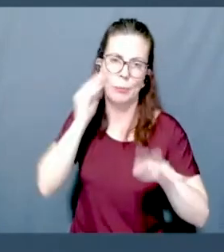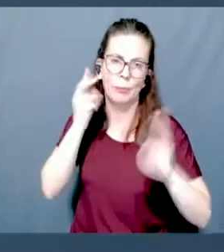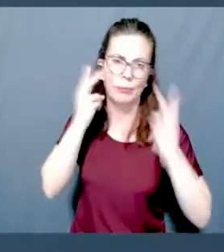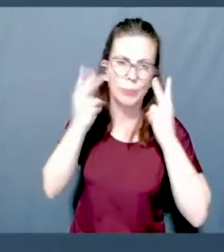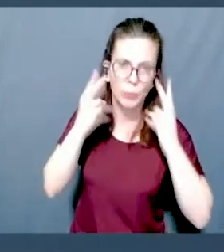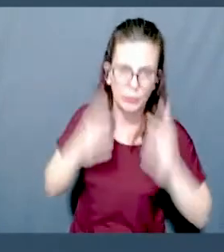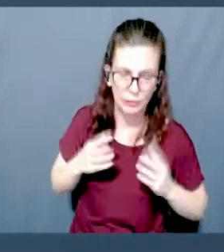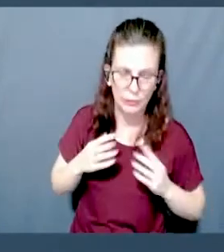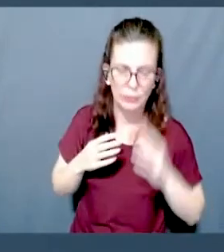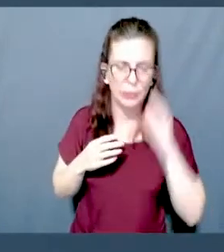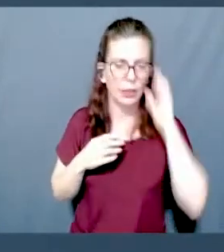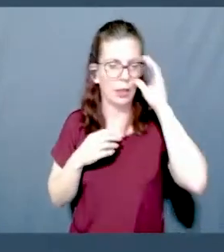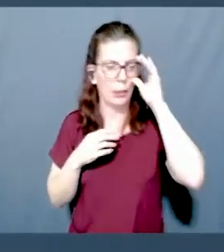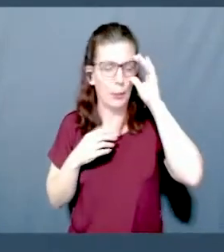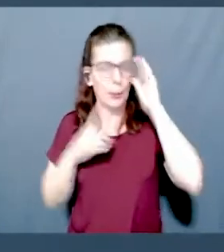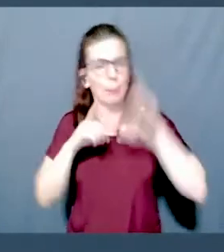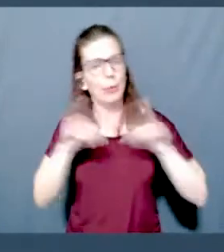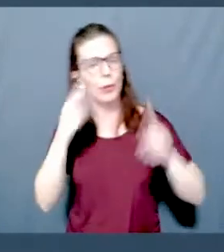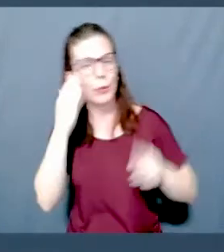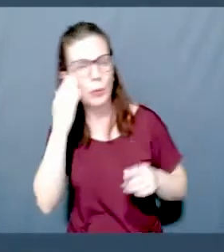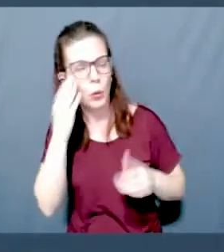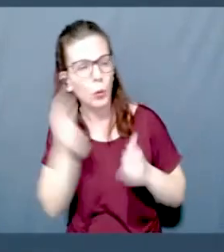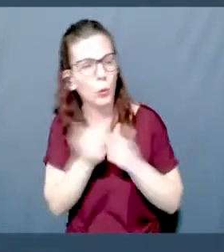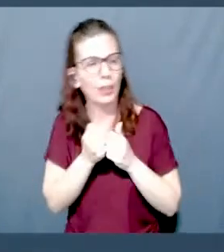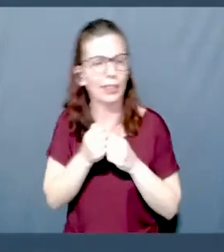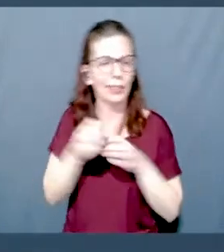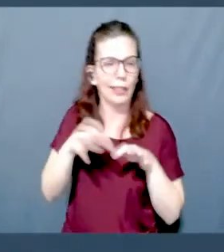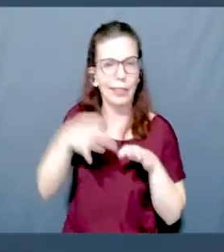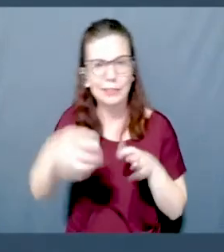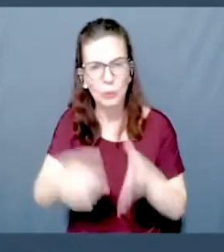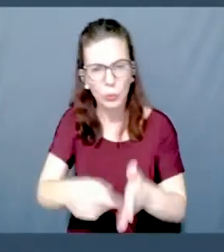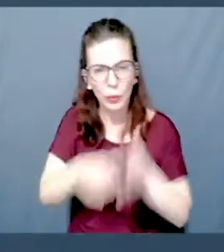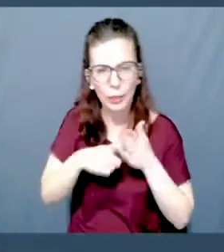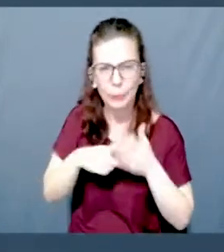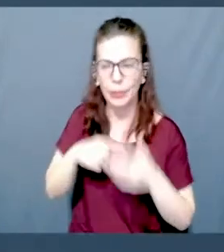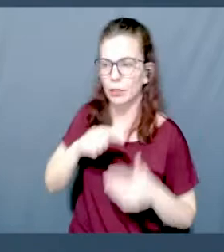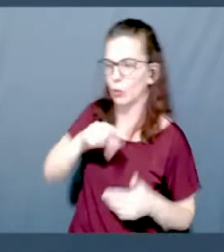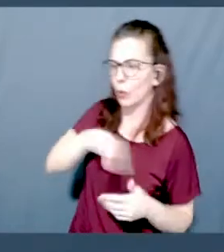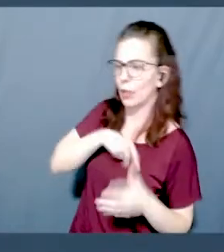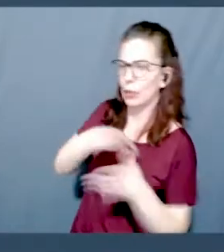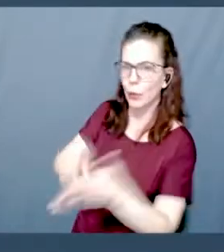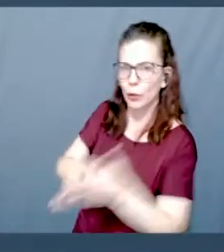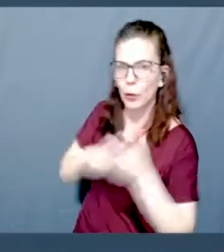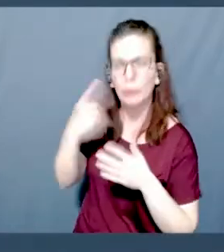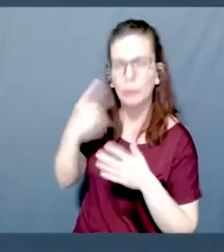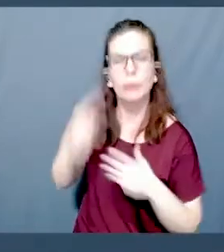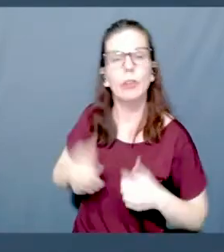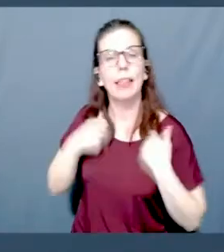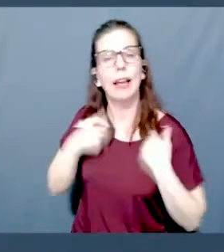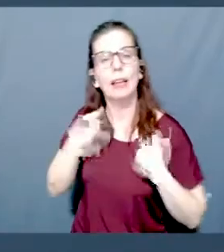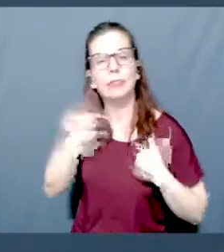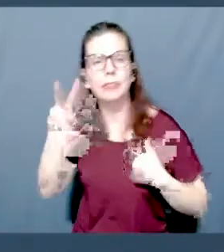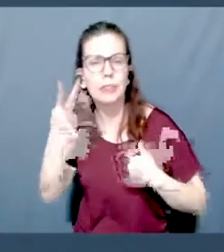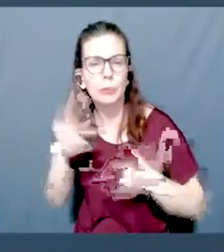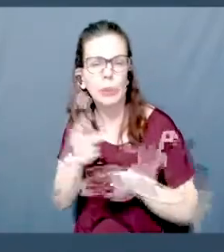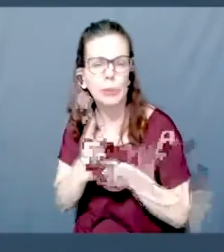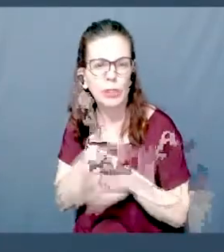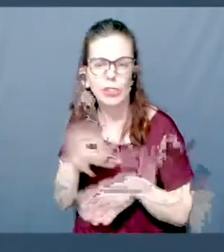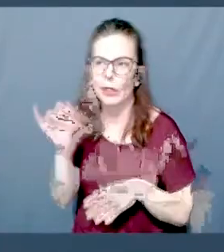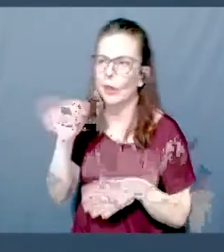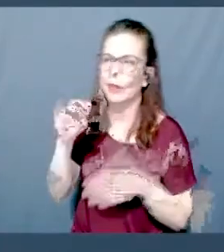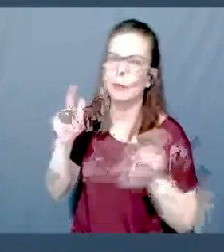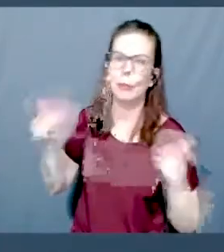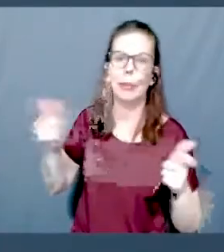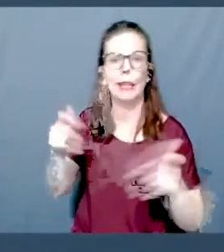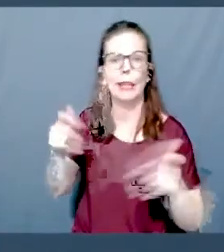of the latency requirements and the quality requirements required for live TV production, like you might see for a big concert or a sporting